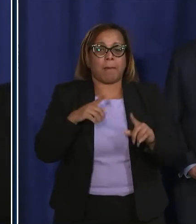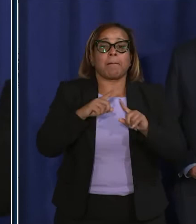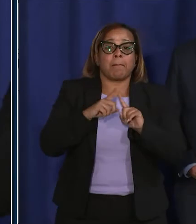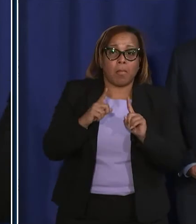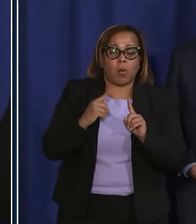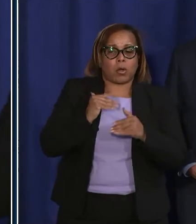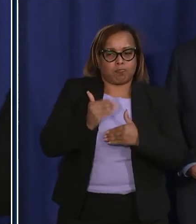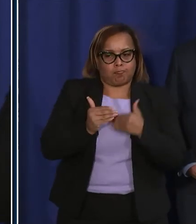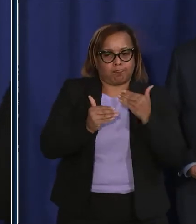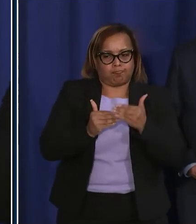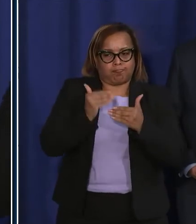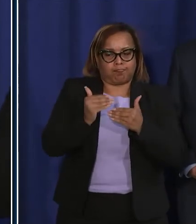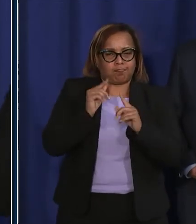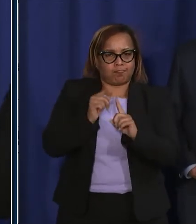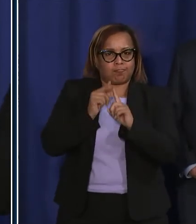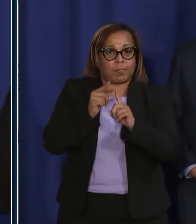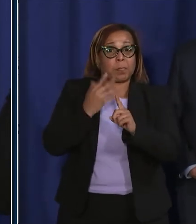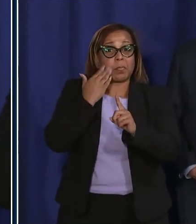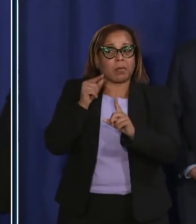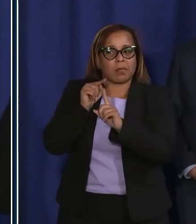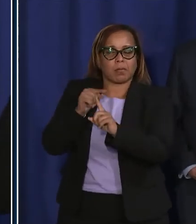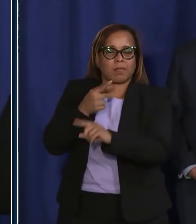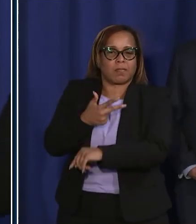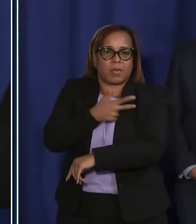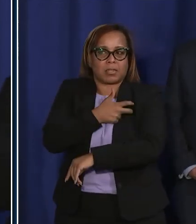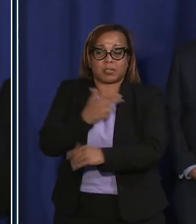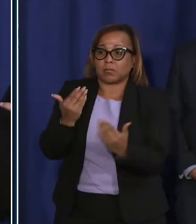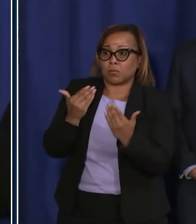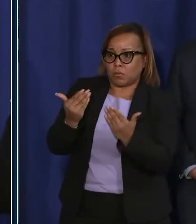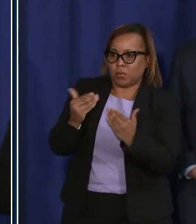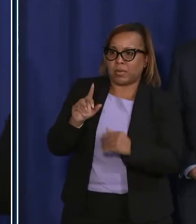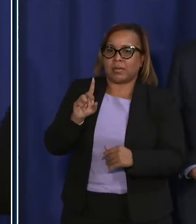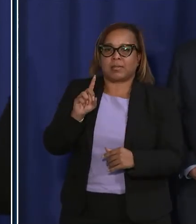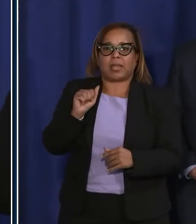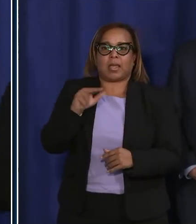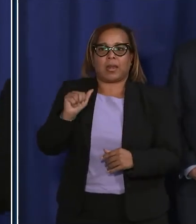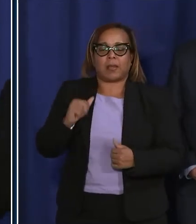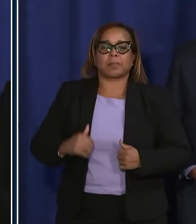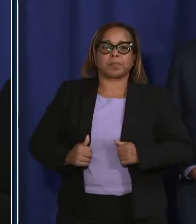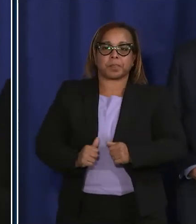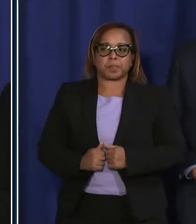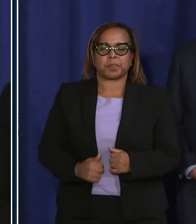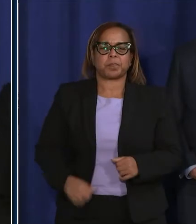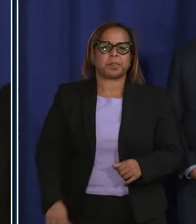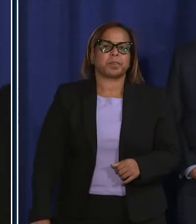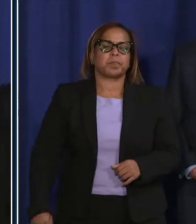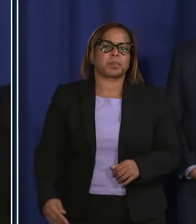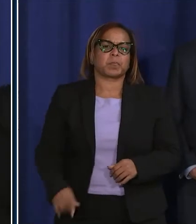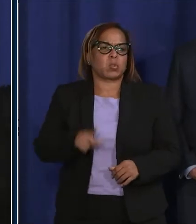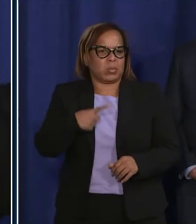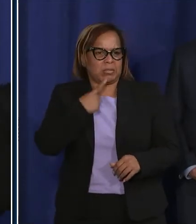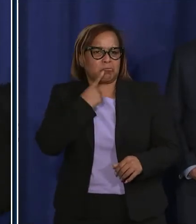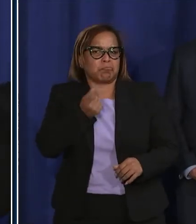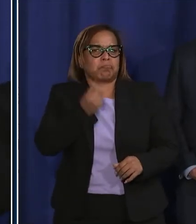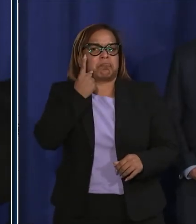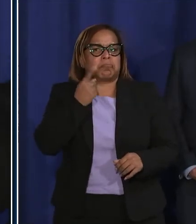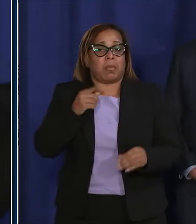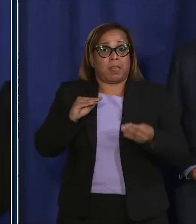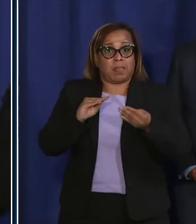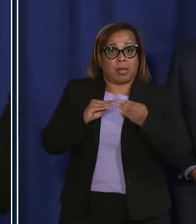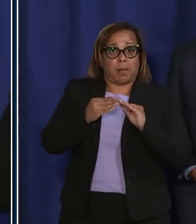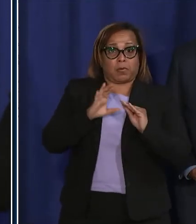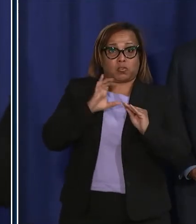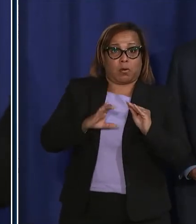we're getting there because of the vaccine. Go ahead, Dana. Mayor, you are saying you understand it's a very small number